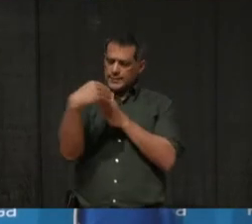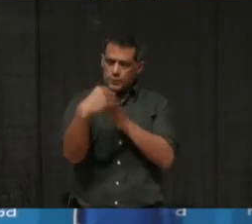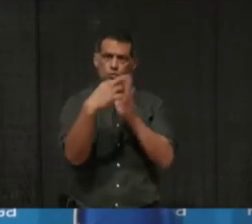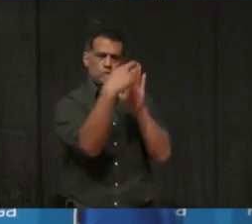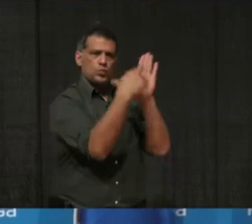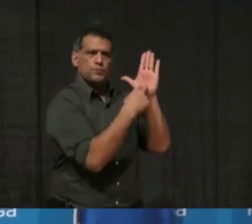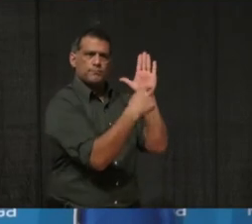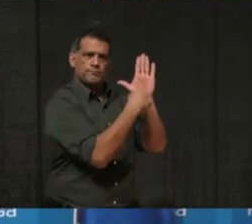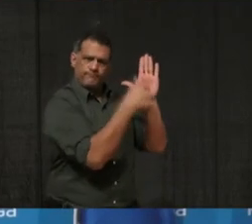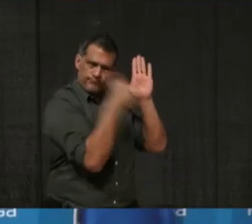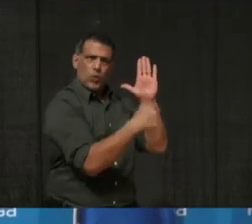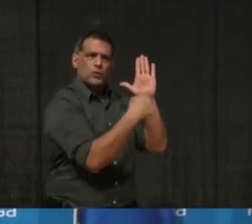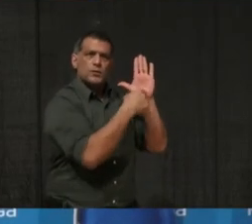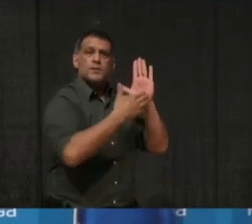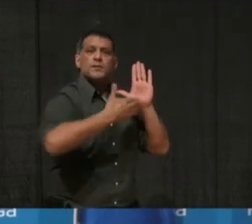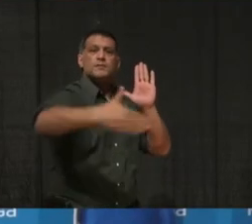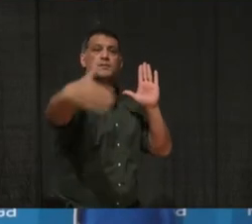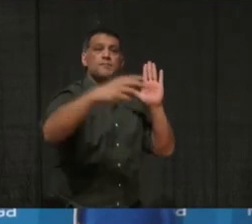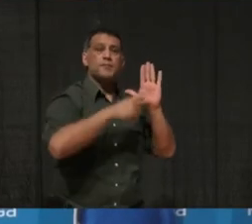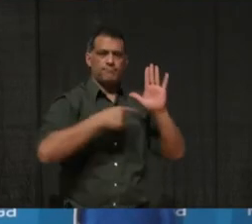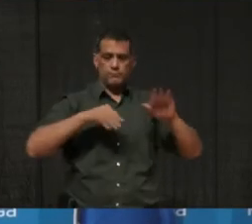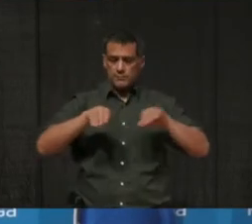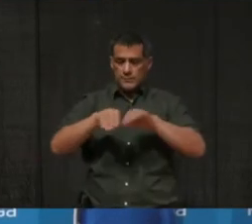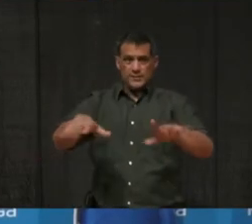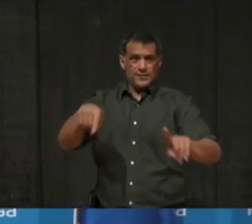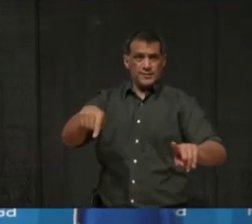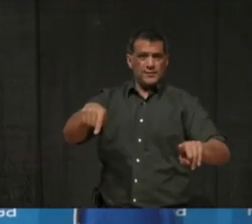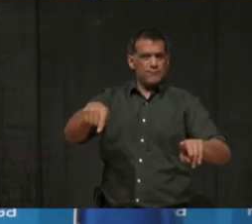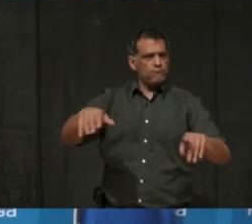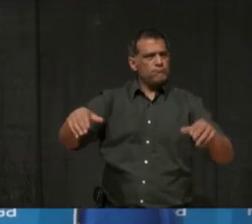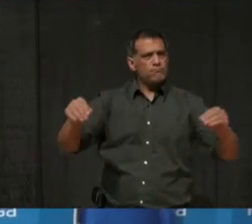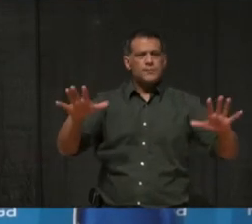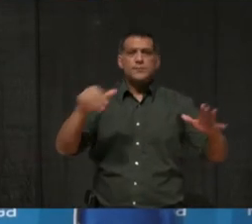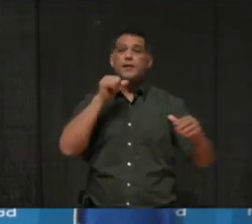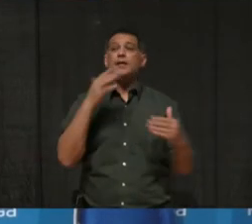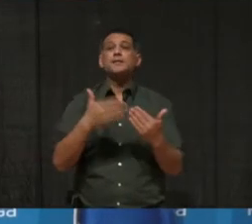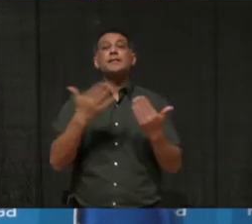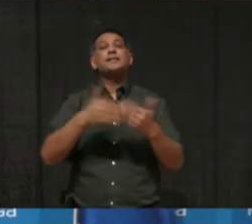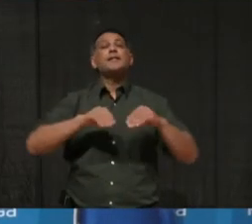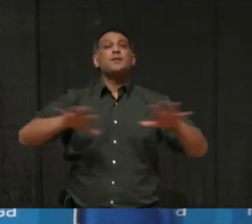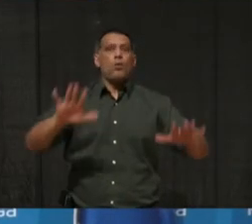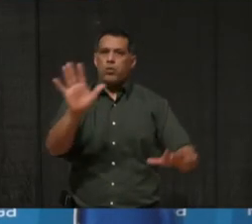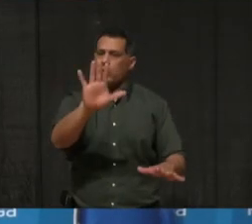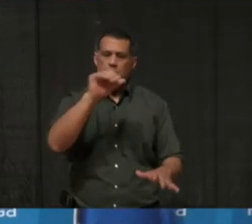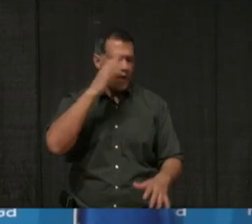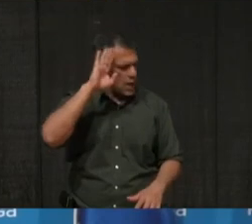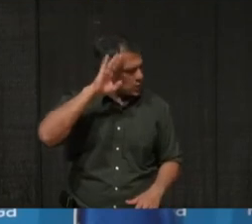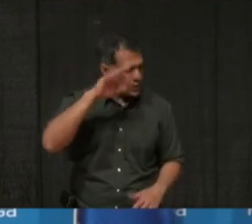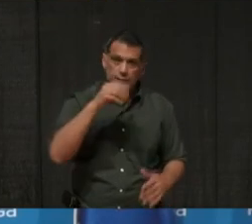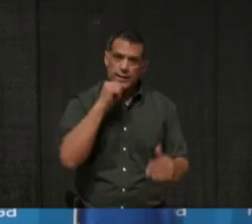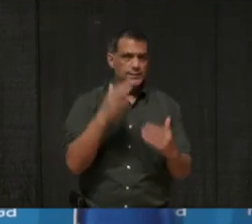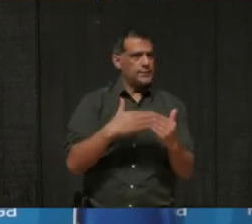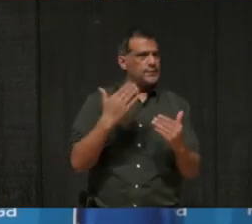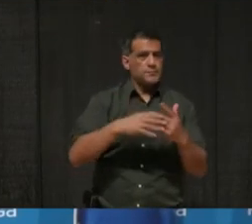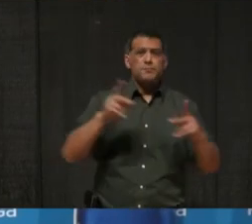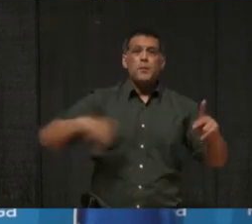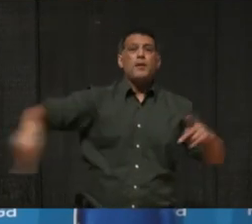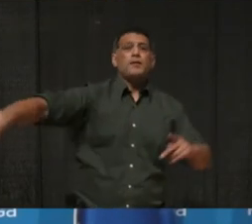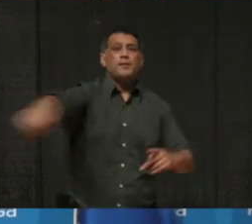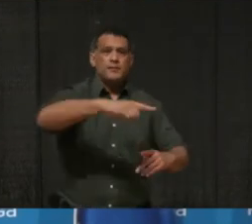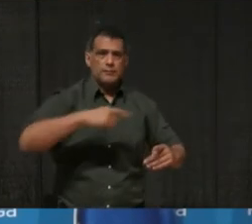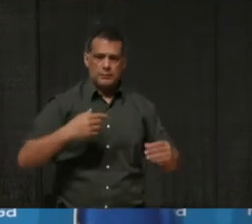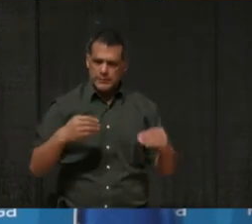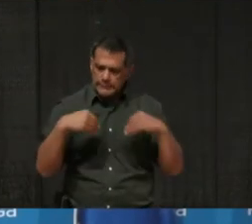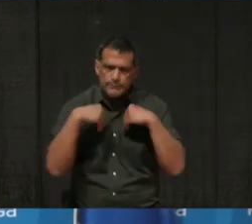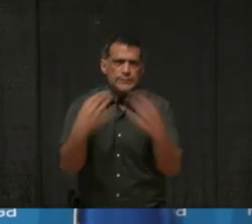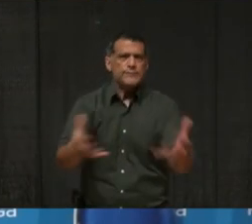COVID-19. I know it's not easy, but soon, as more people begin to receive their vaccinations, you will be able to look